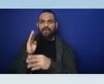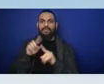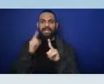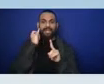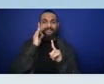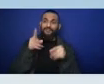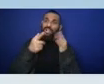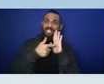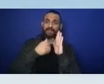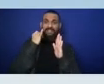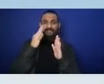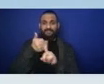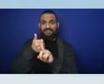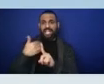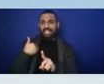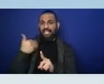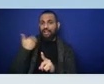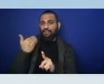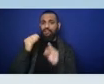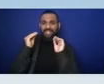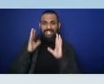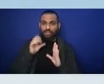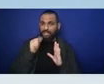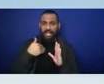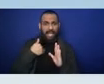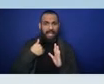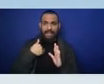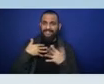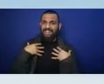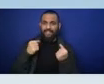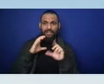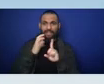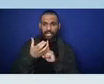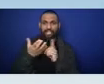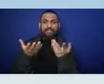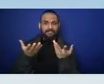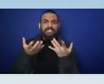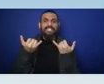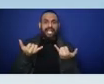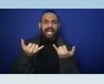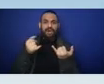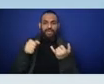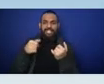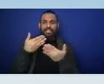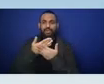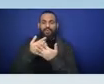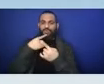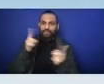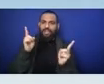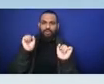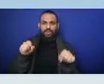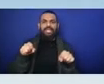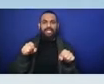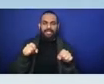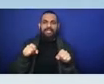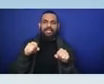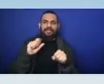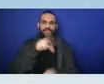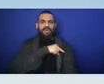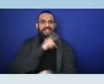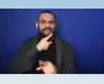age of 16, you'll automatically qualify for the vaccine. So if you've already registered, great. That's already putting you in